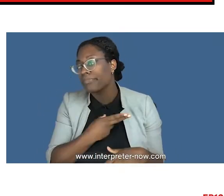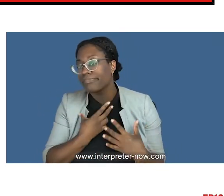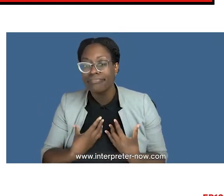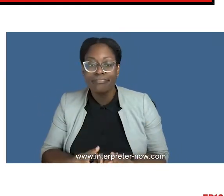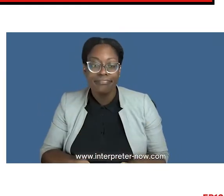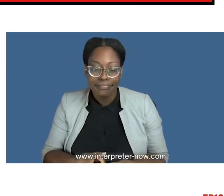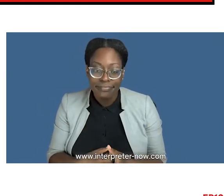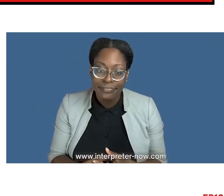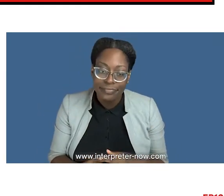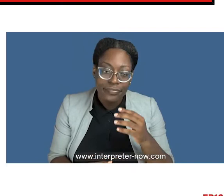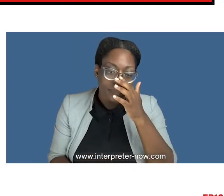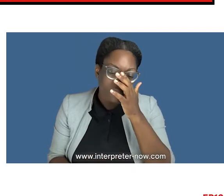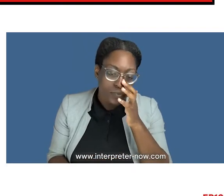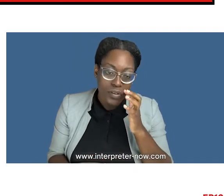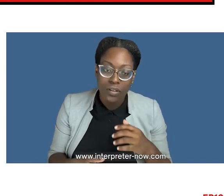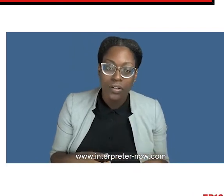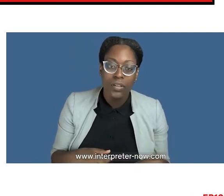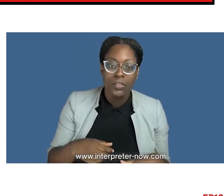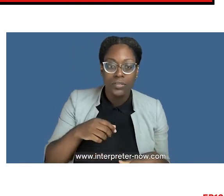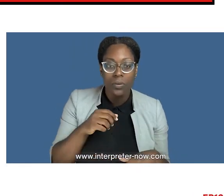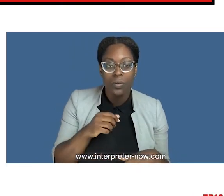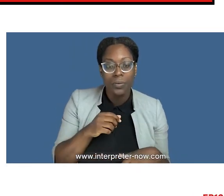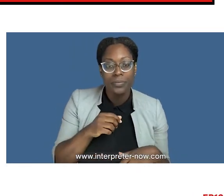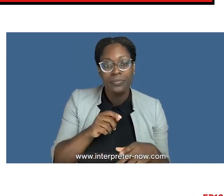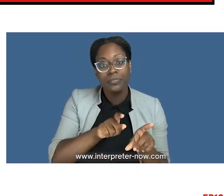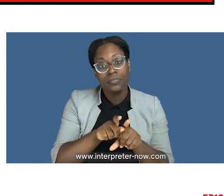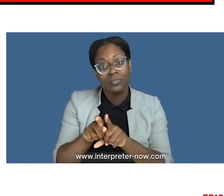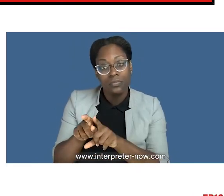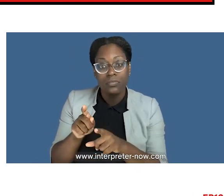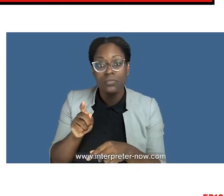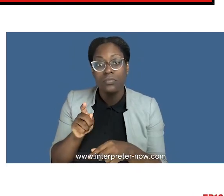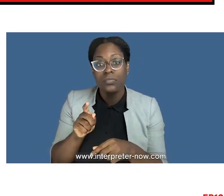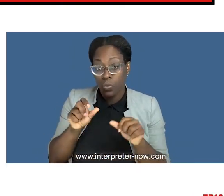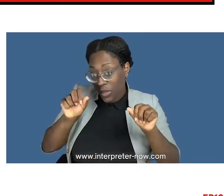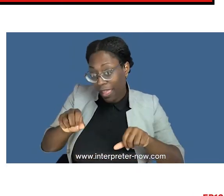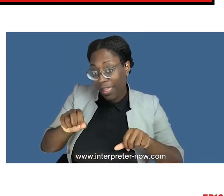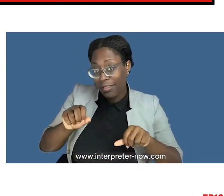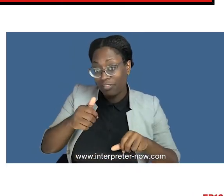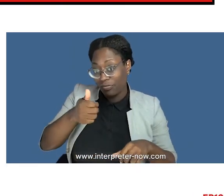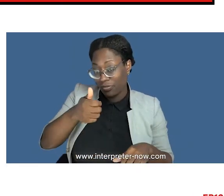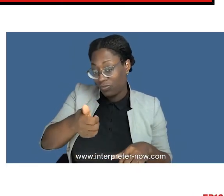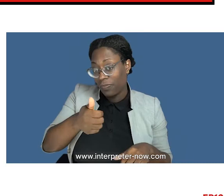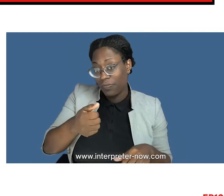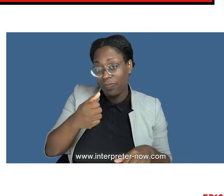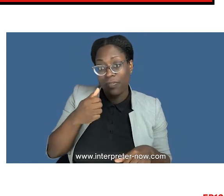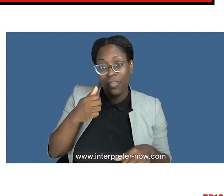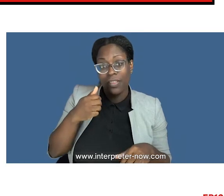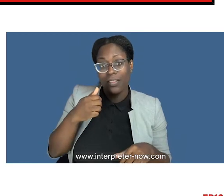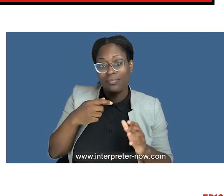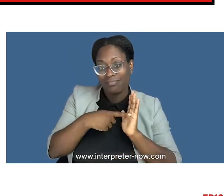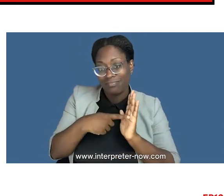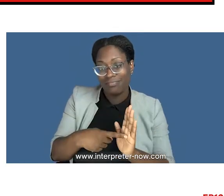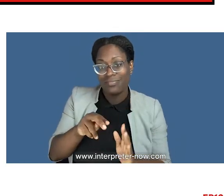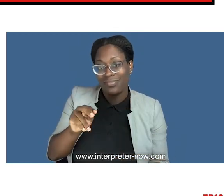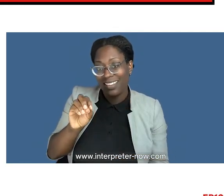non-verbally, like several of you are clearly present right here, right now, and nodding and showing your interest. That